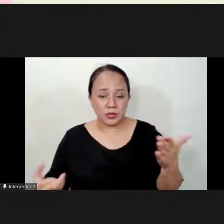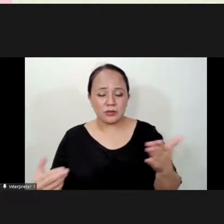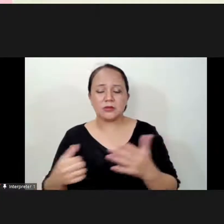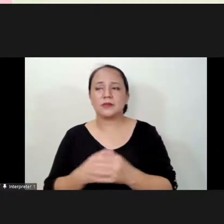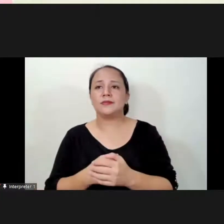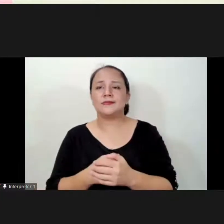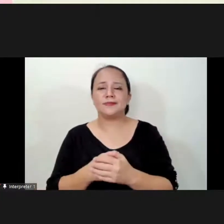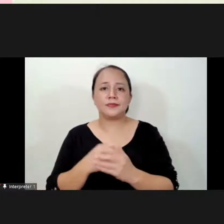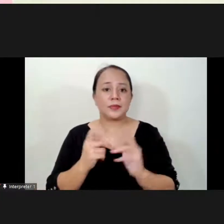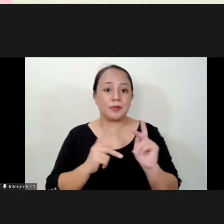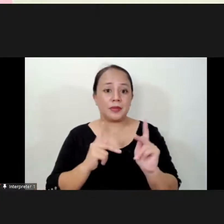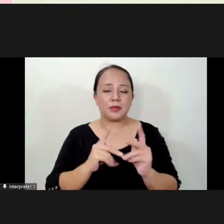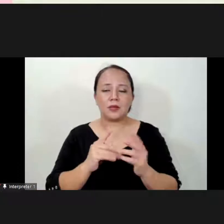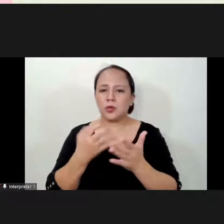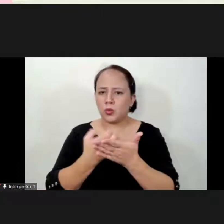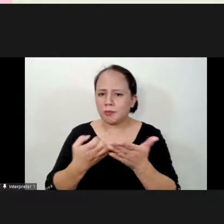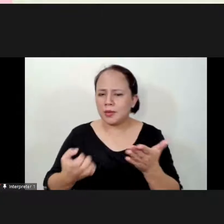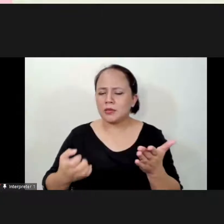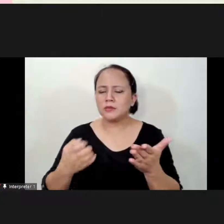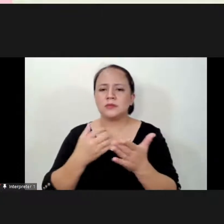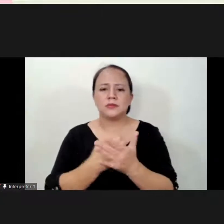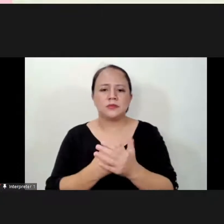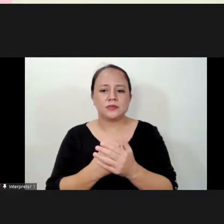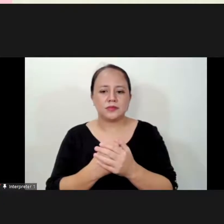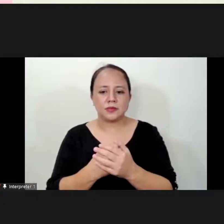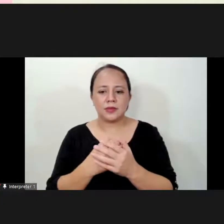terms of equipment, and in terms of